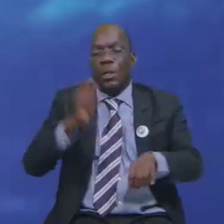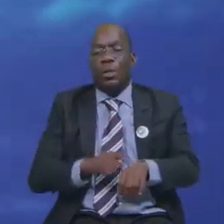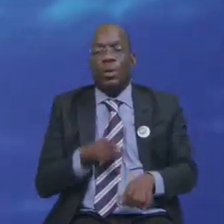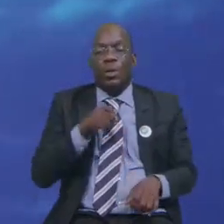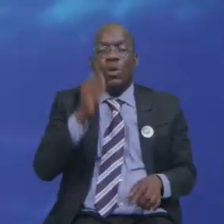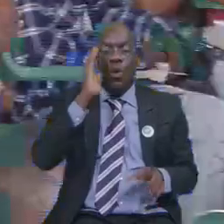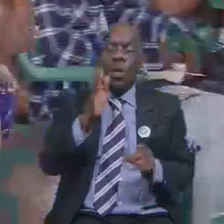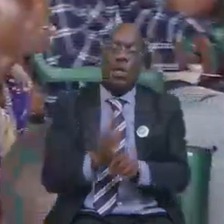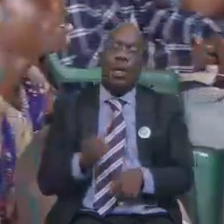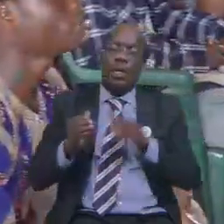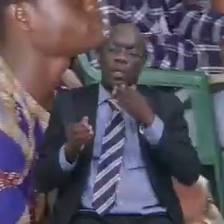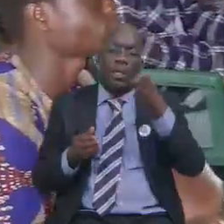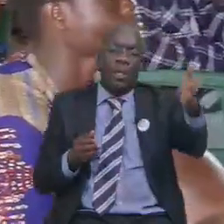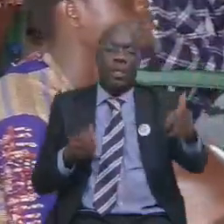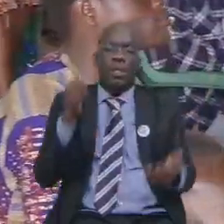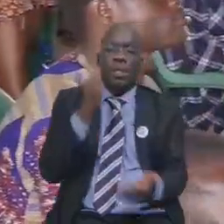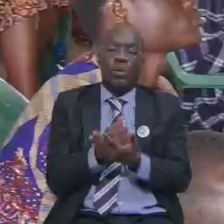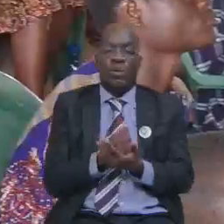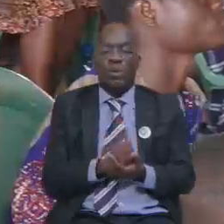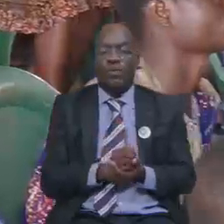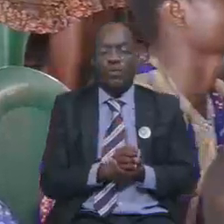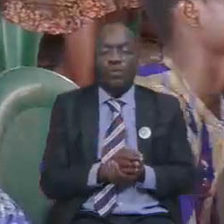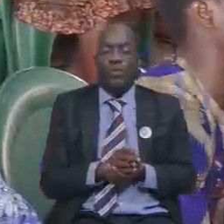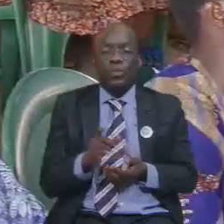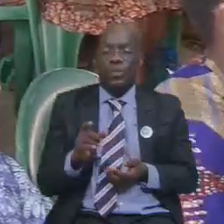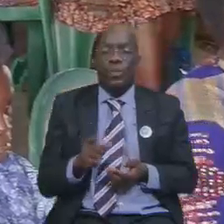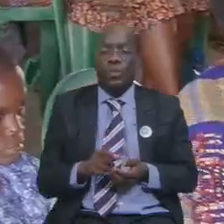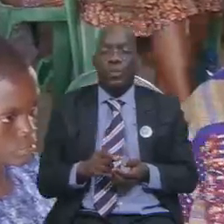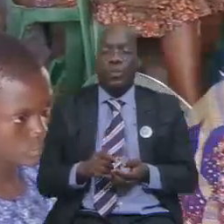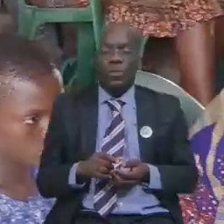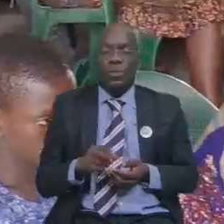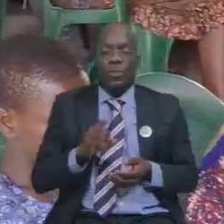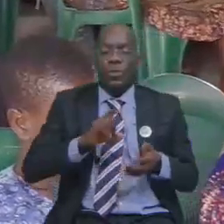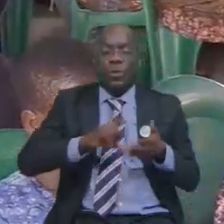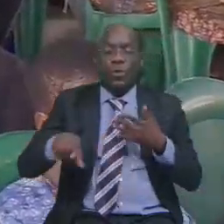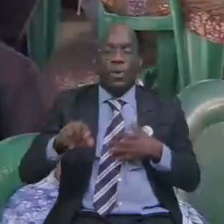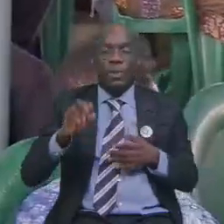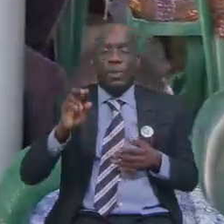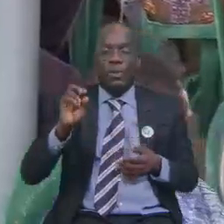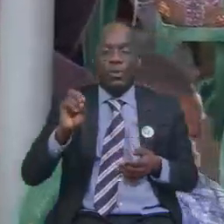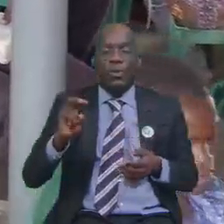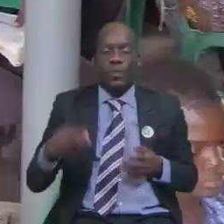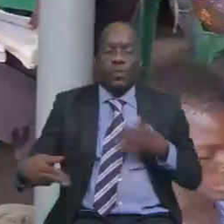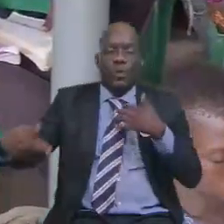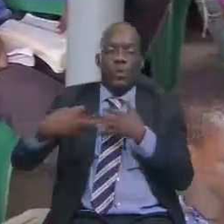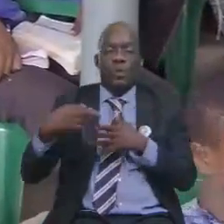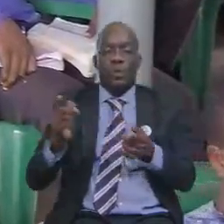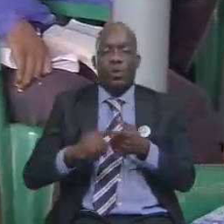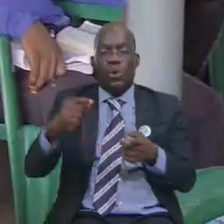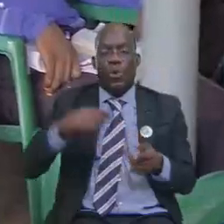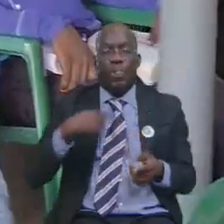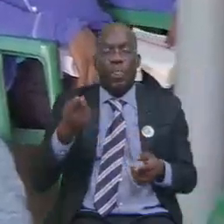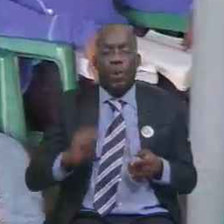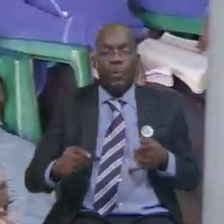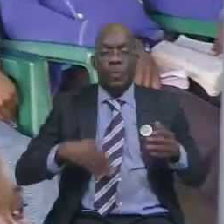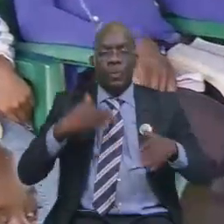get there. Look at verse 12. In verse 12, restore unto me the joy